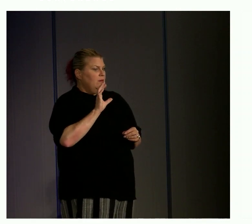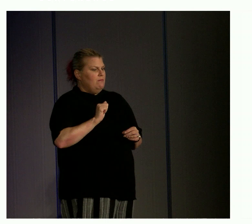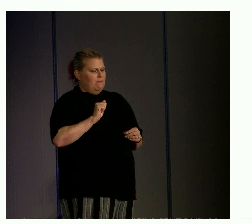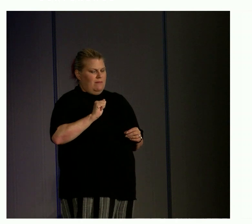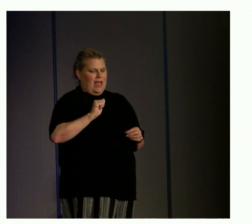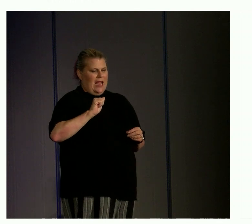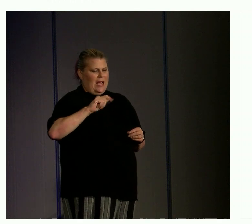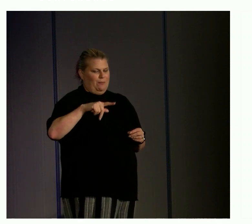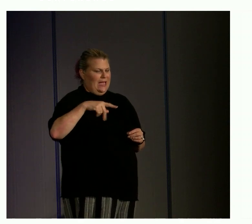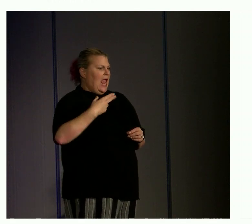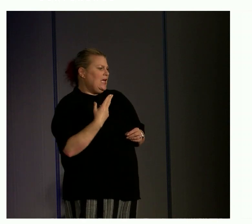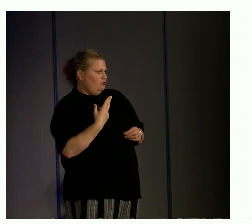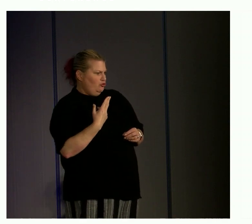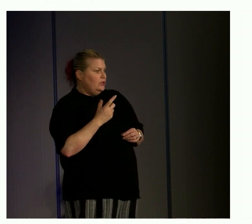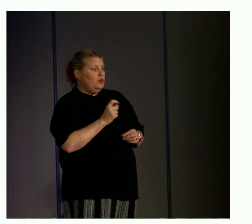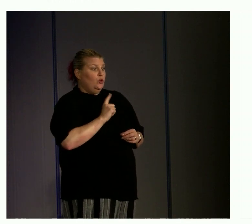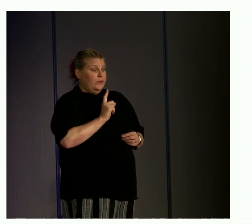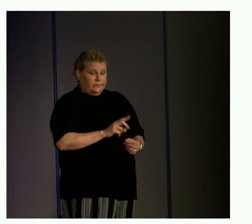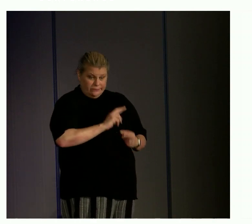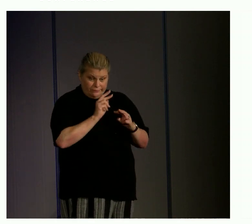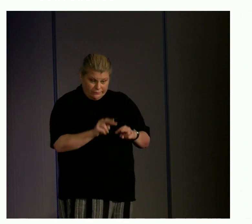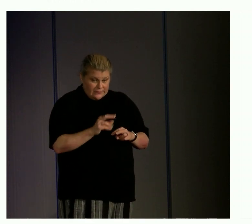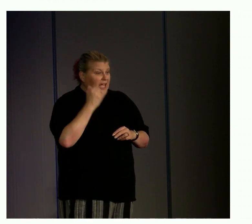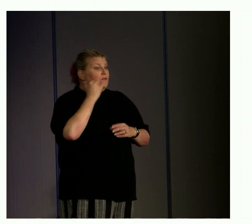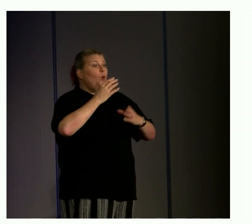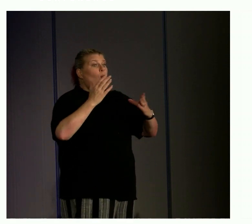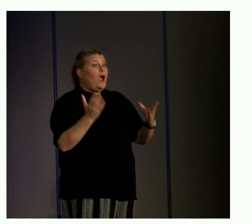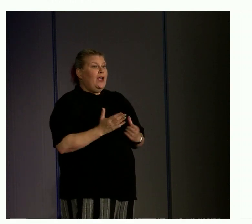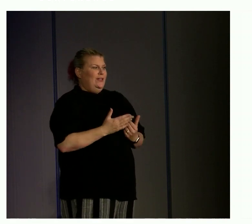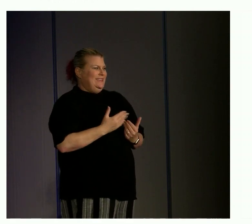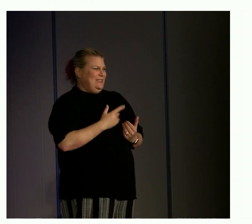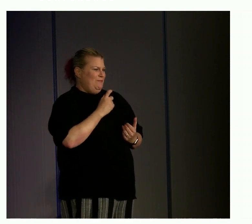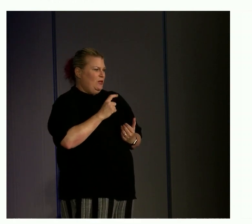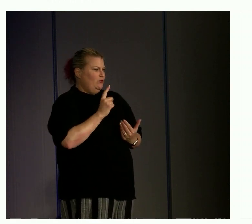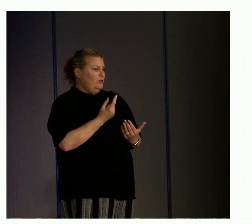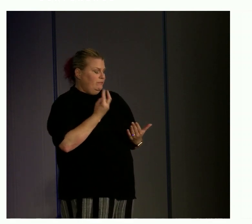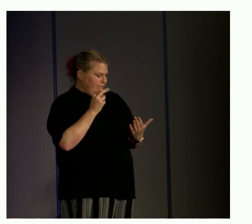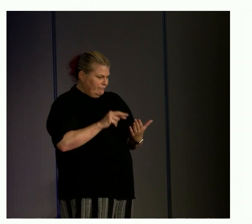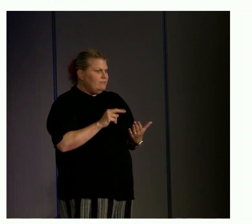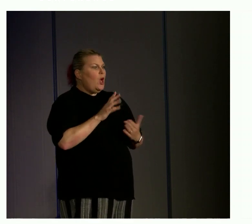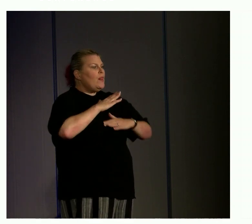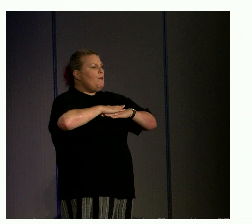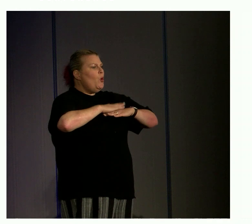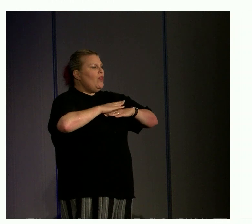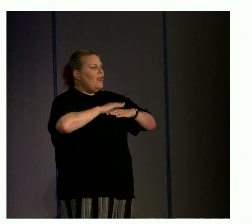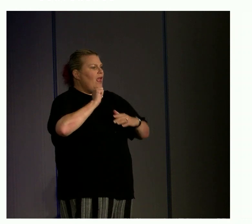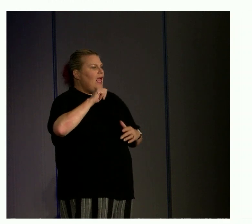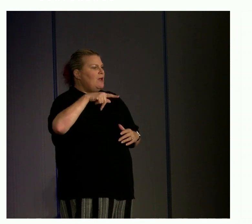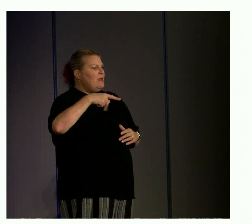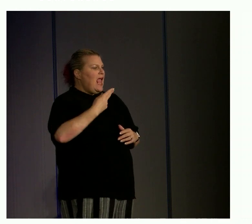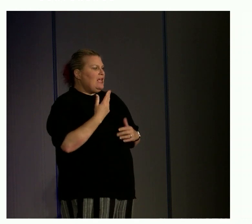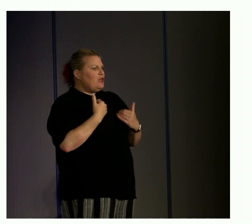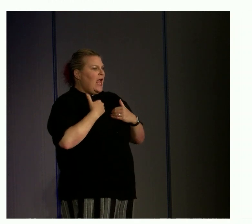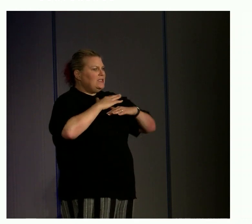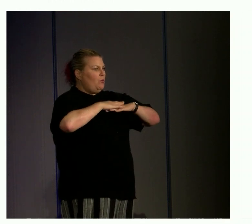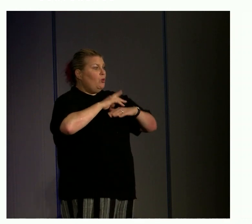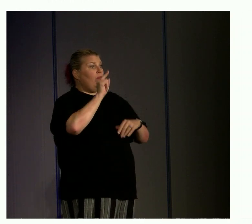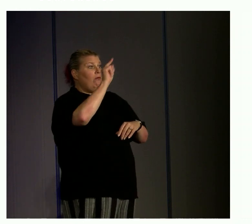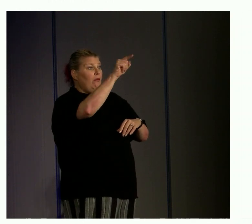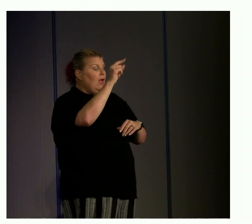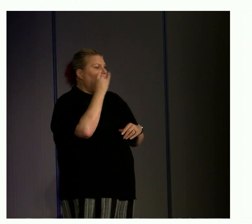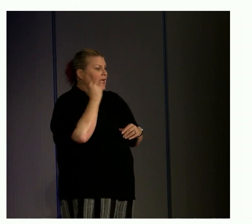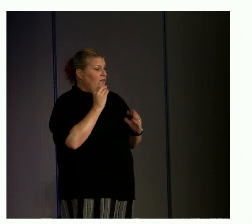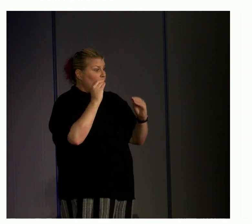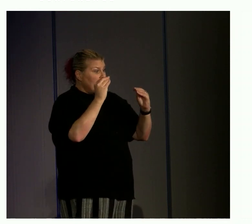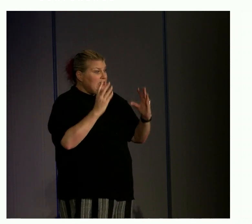APH, so you just have to go, if you are here, that's easy because you just have to go to the booth that APH has, and if you are